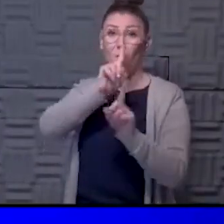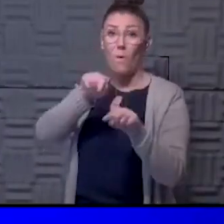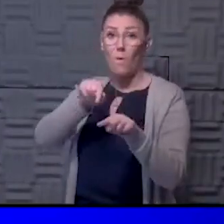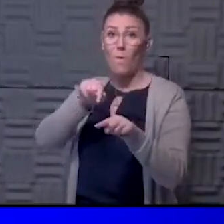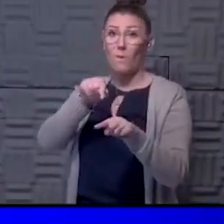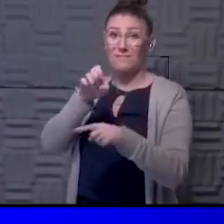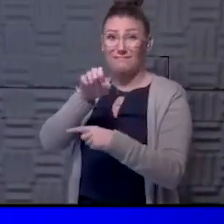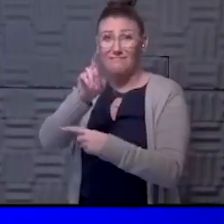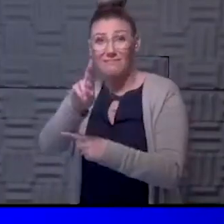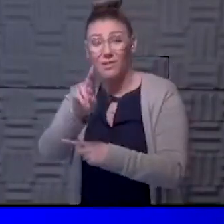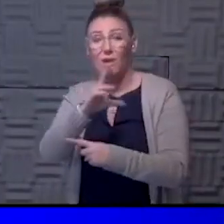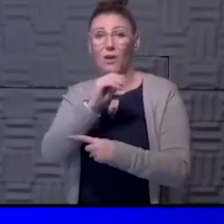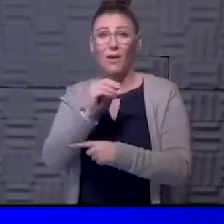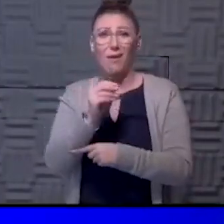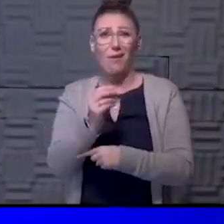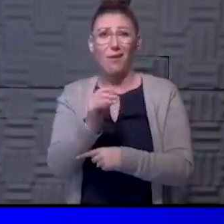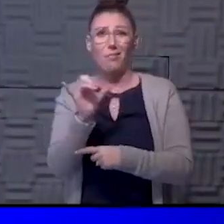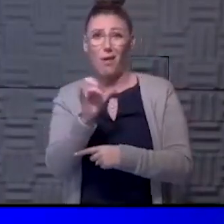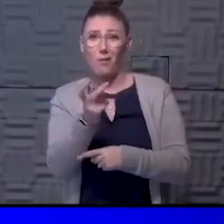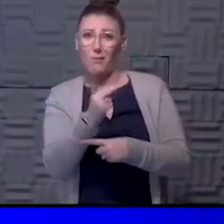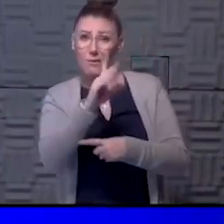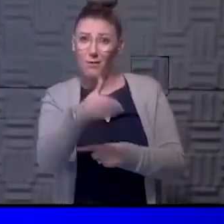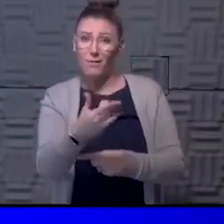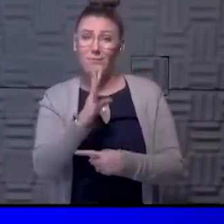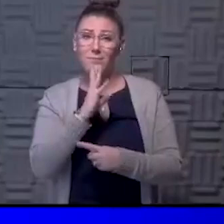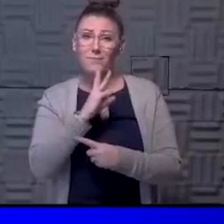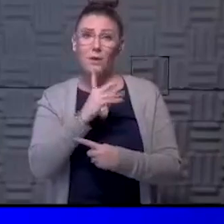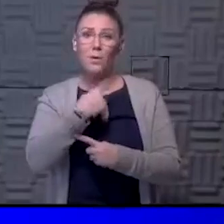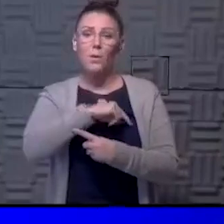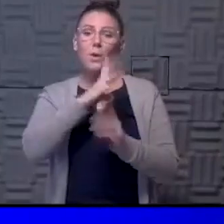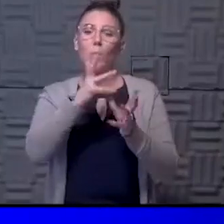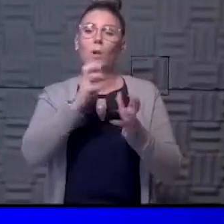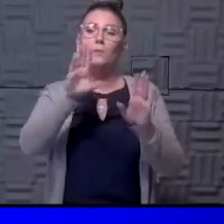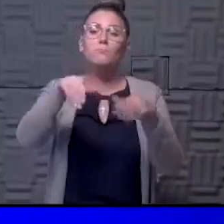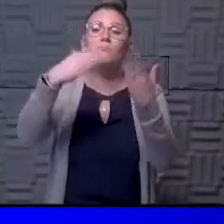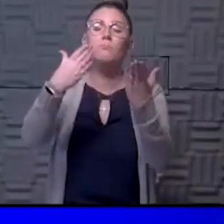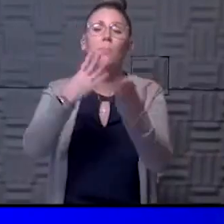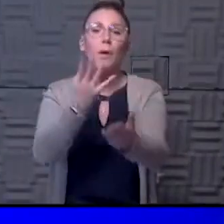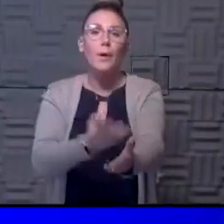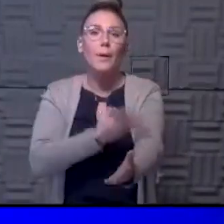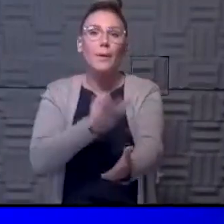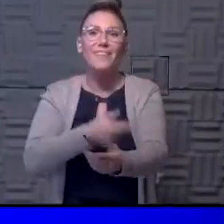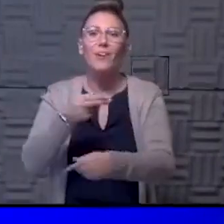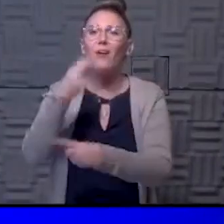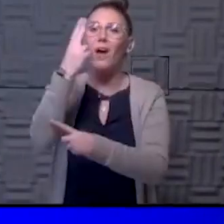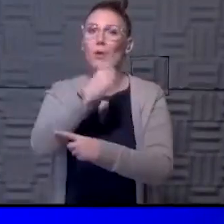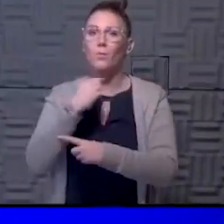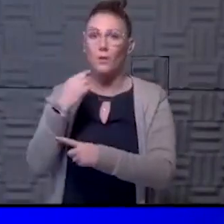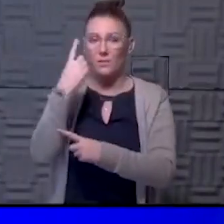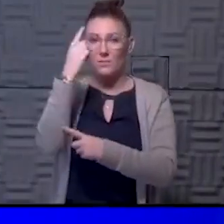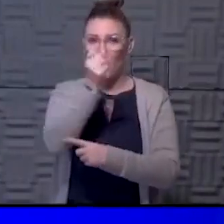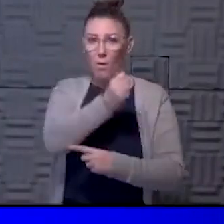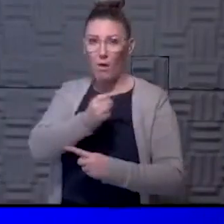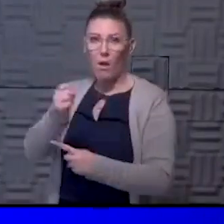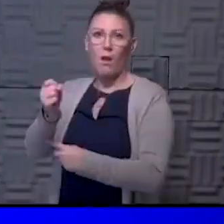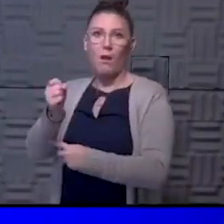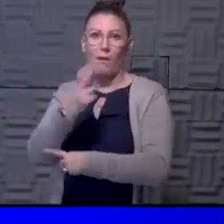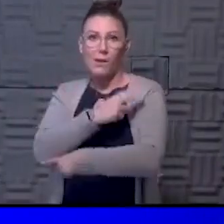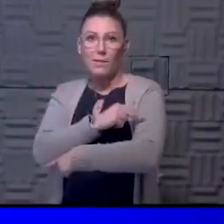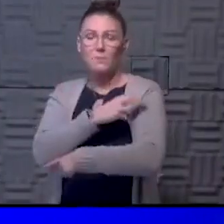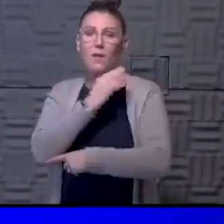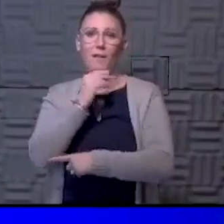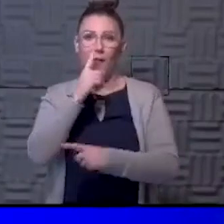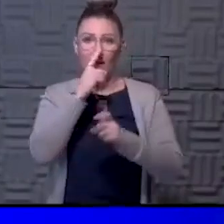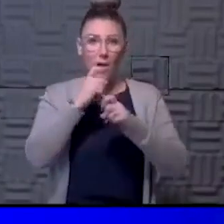Kim talked about, we want to give this monoclonal antibody to those patients that are high risk for hospitalization and complications. So we are trying